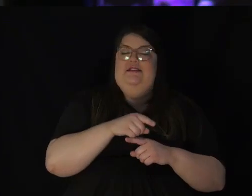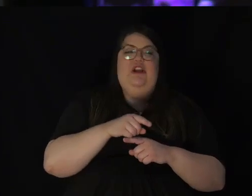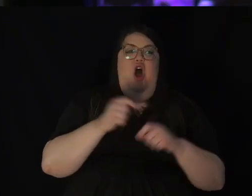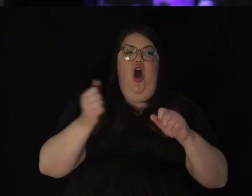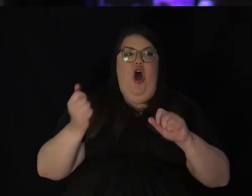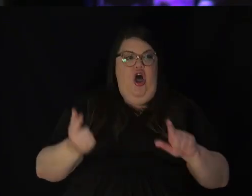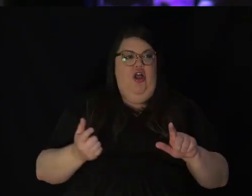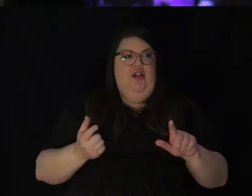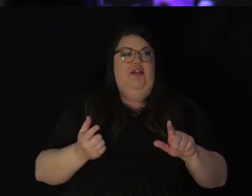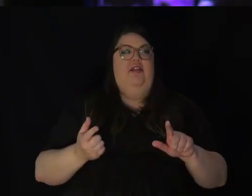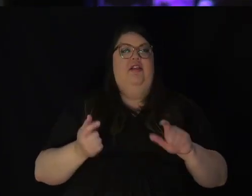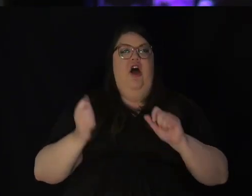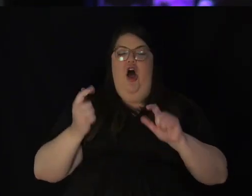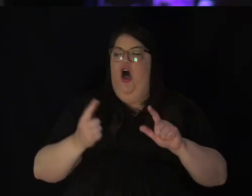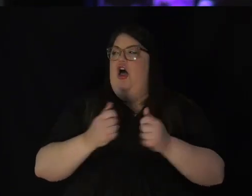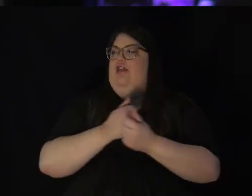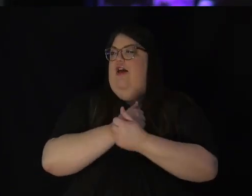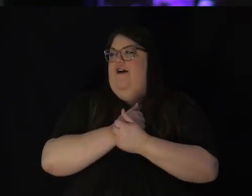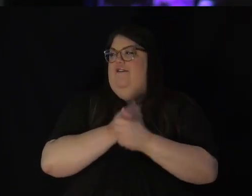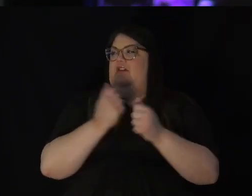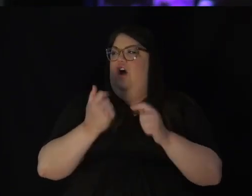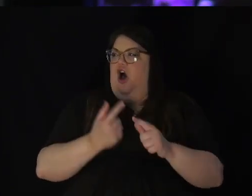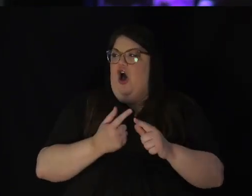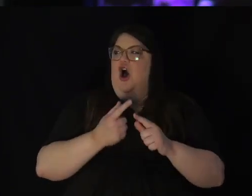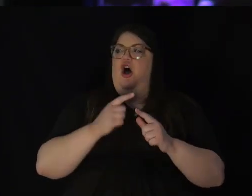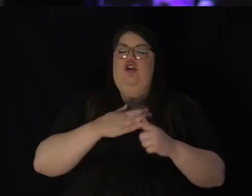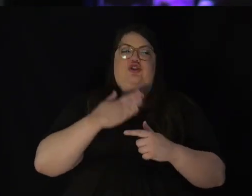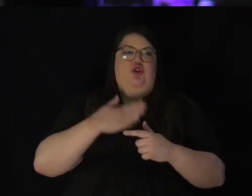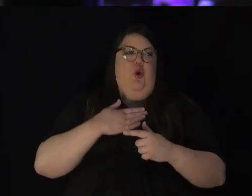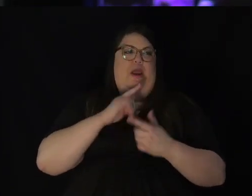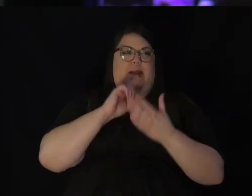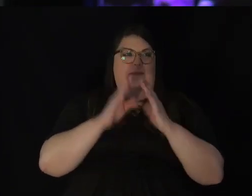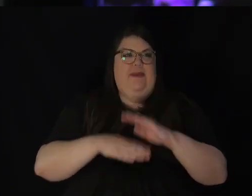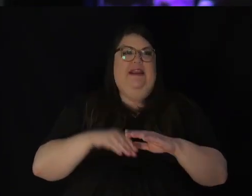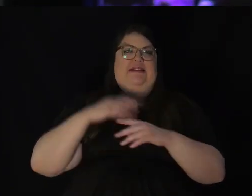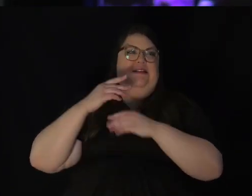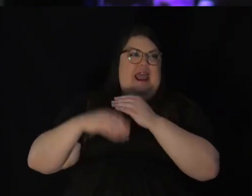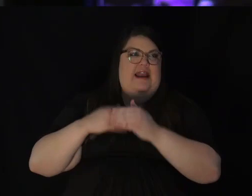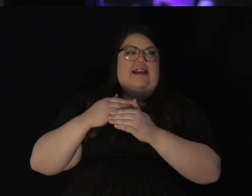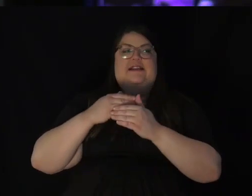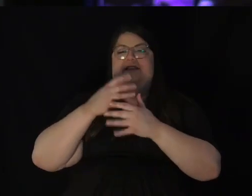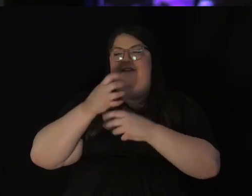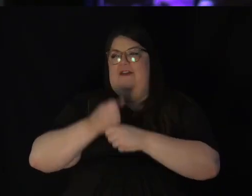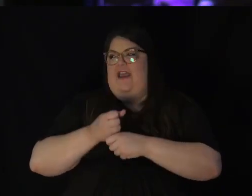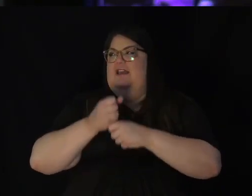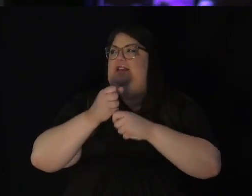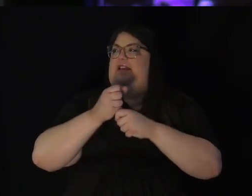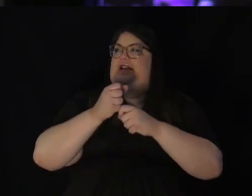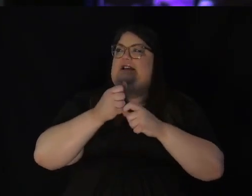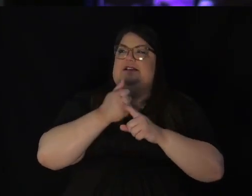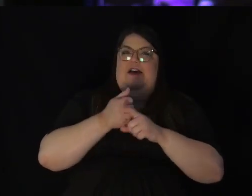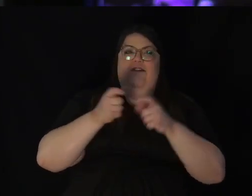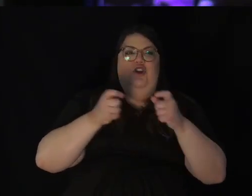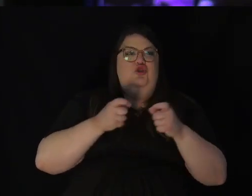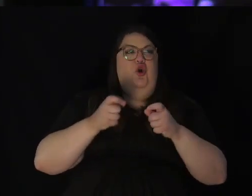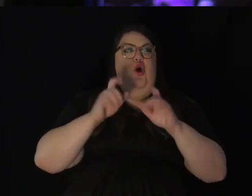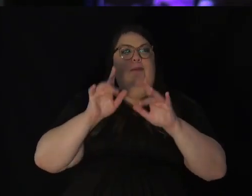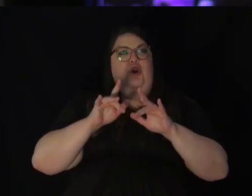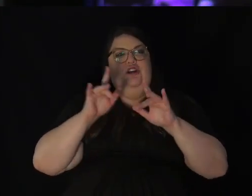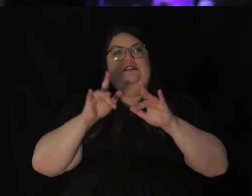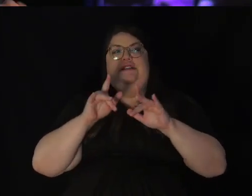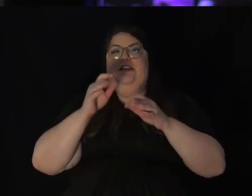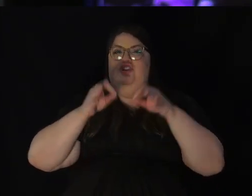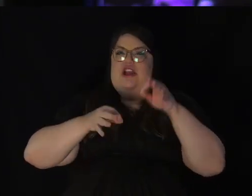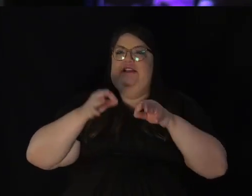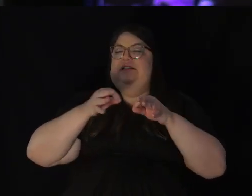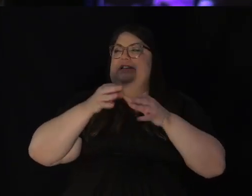of all. All love, joy, peace, patience, kindness, faithfulness, self-control, mercy, justice, freedom, power,